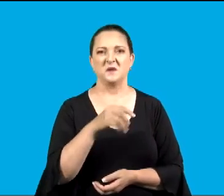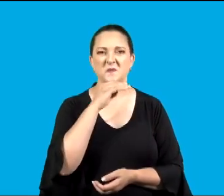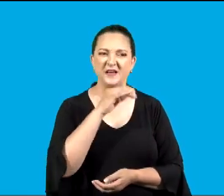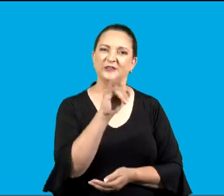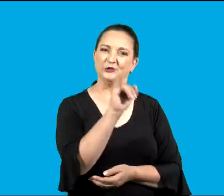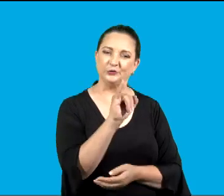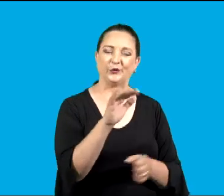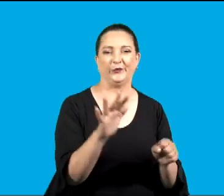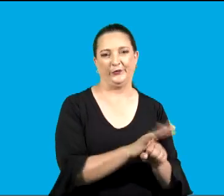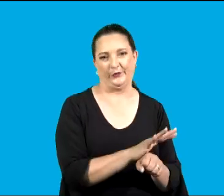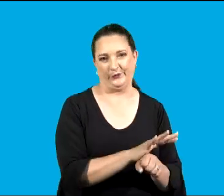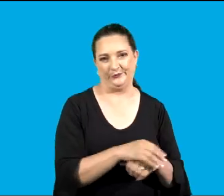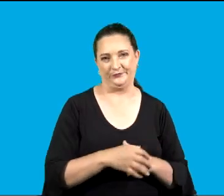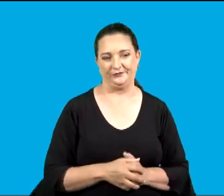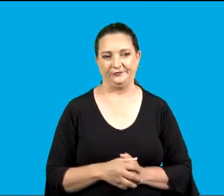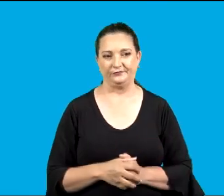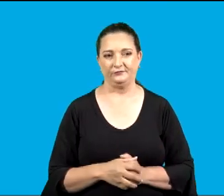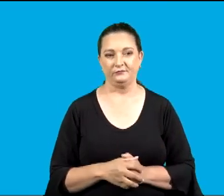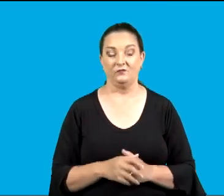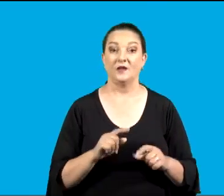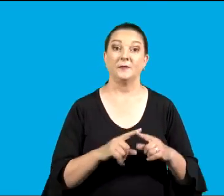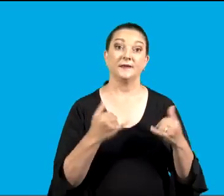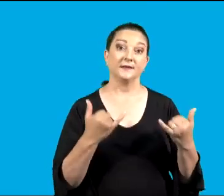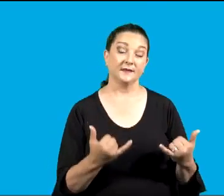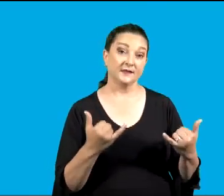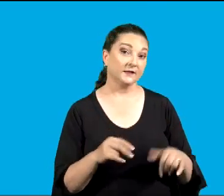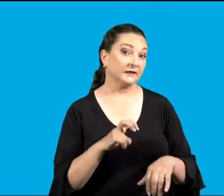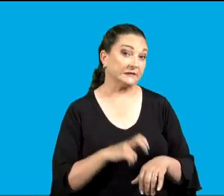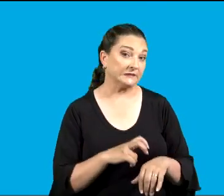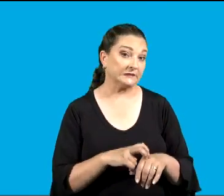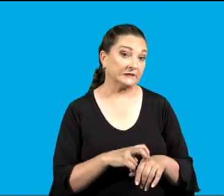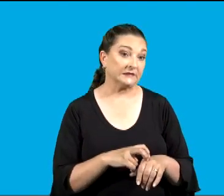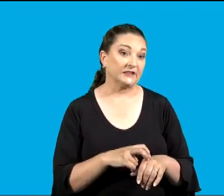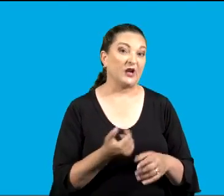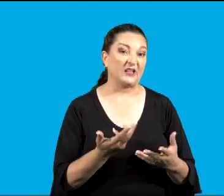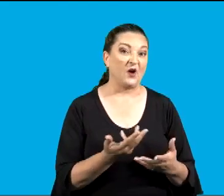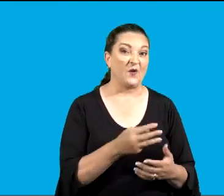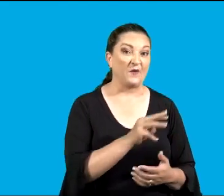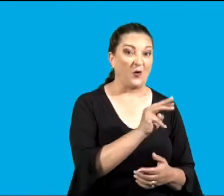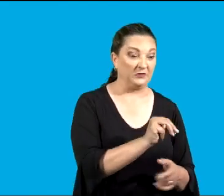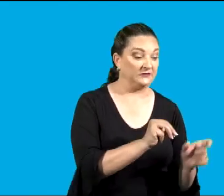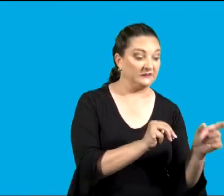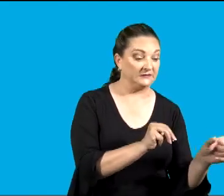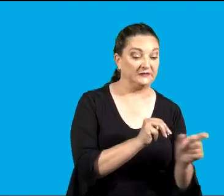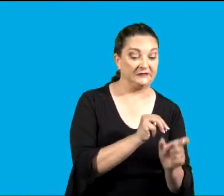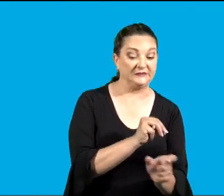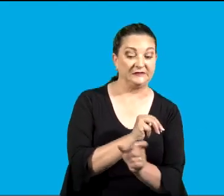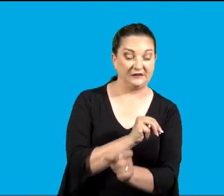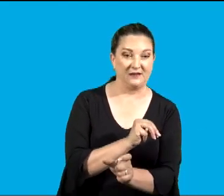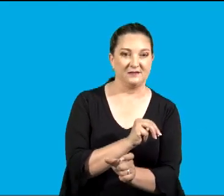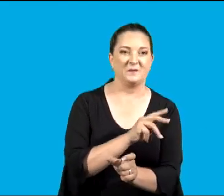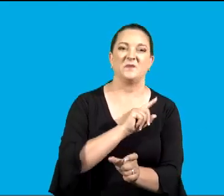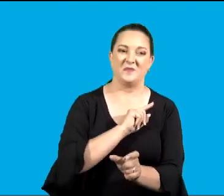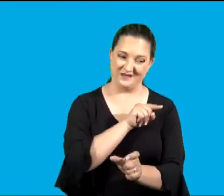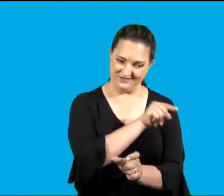insurance amount, which I would then apportion according to the square meters which are given. The